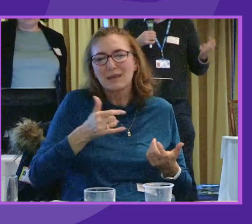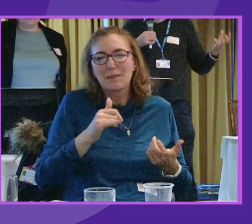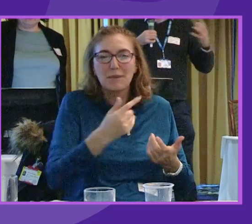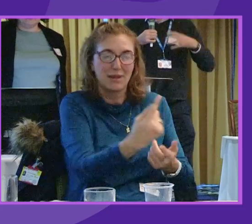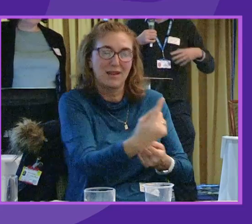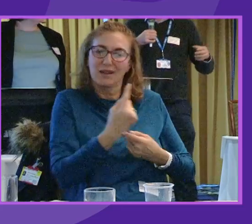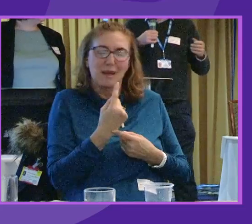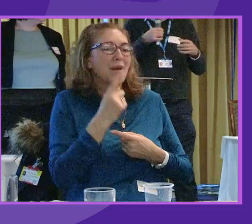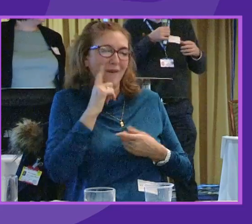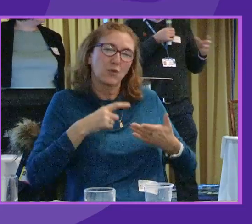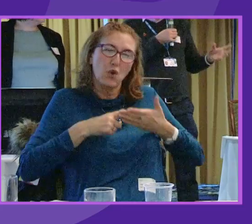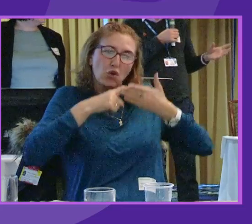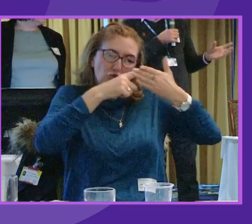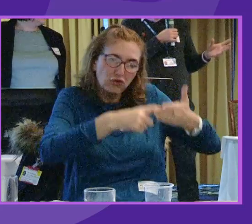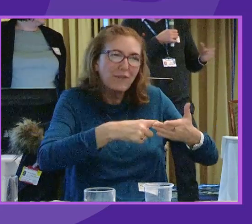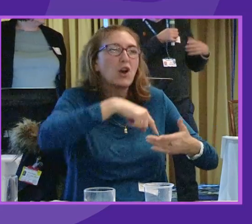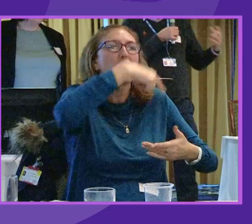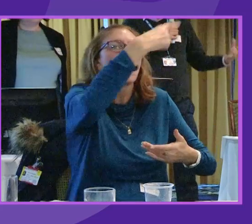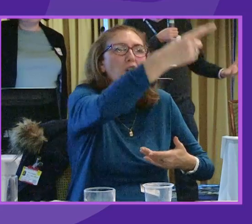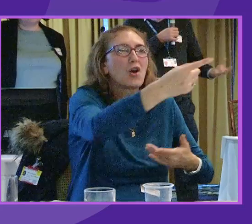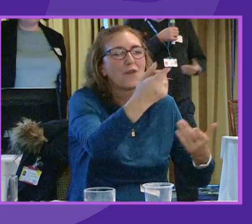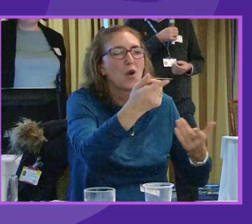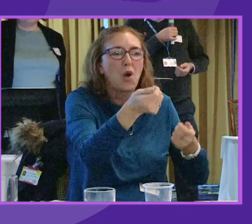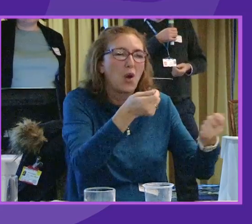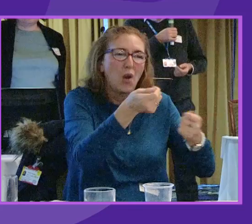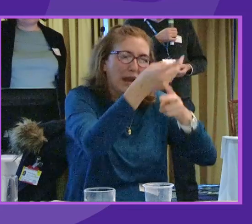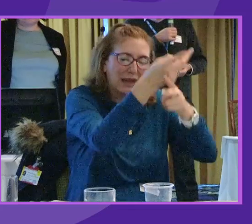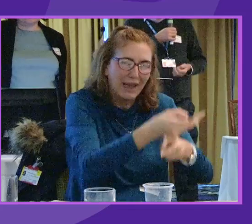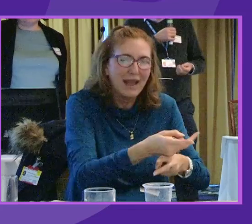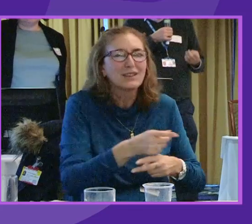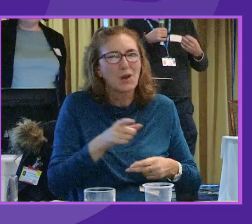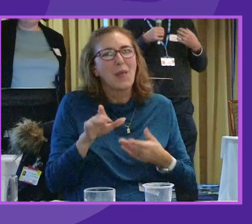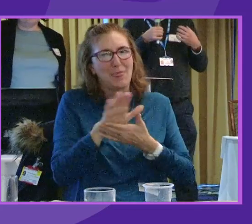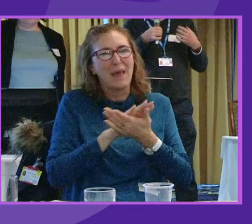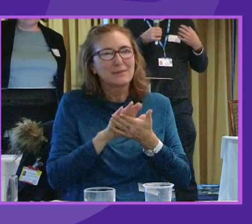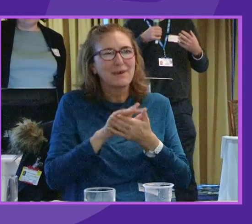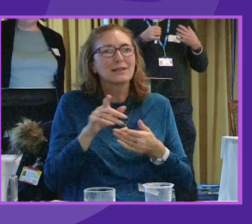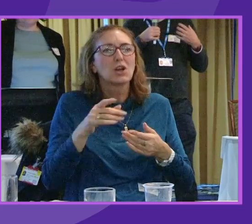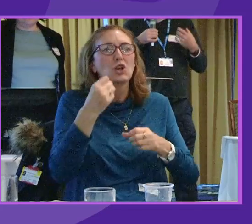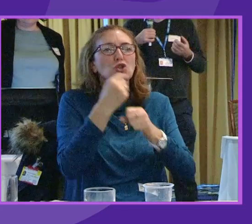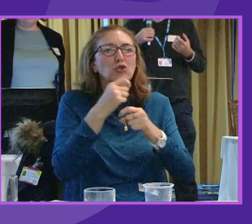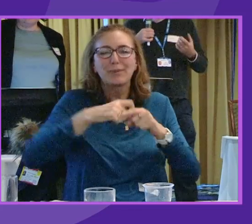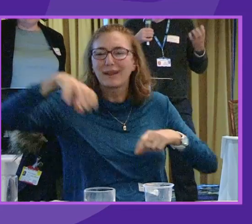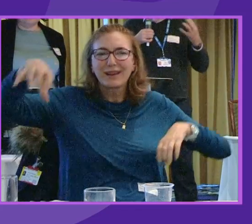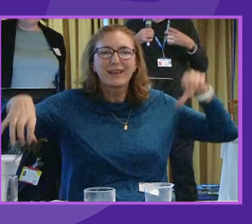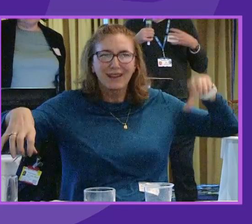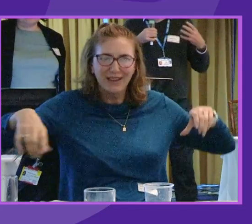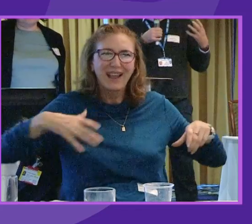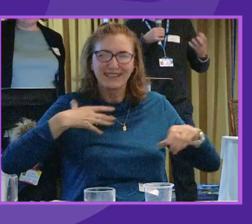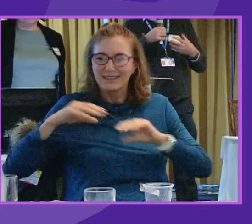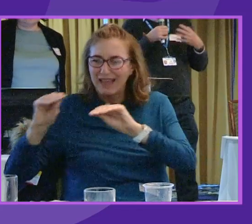had to sort of refer on for care coordination. So there's going to be some challenges in those GP sites, educating the practice